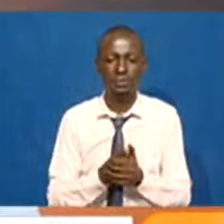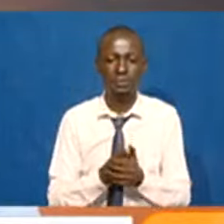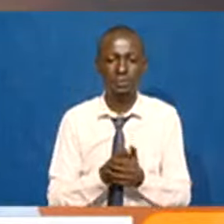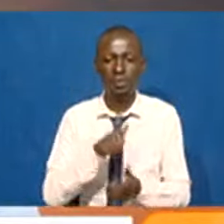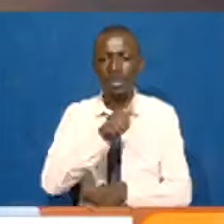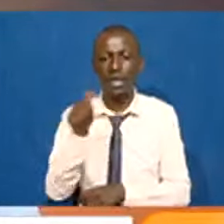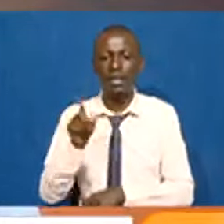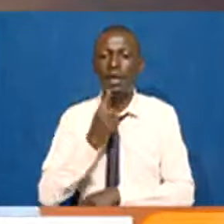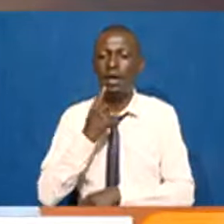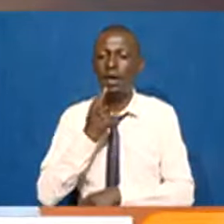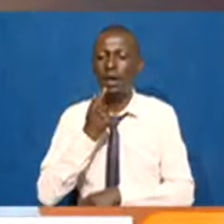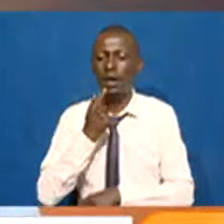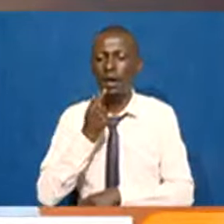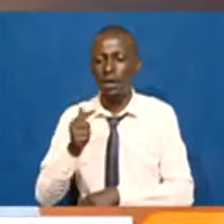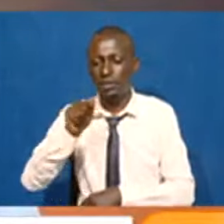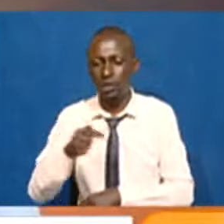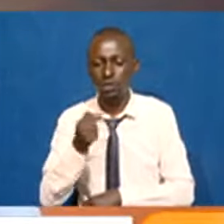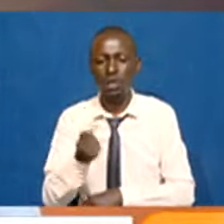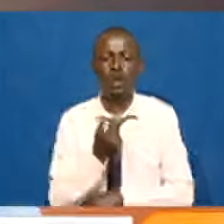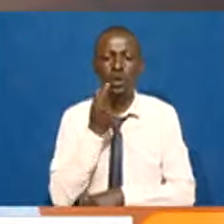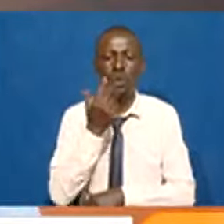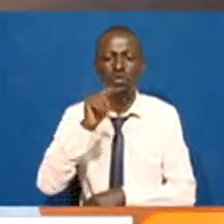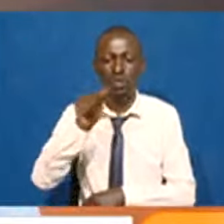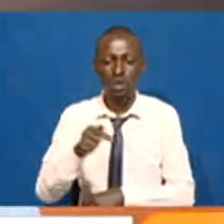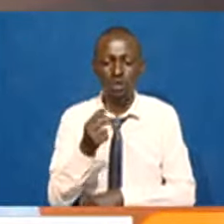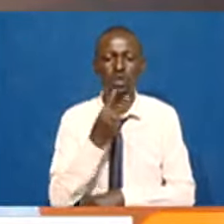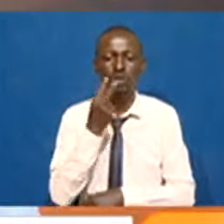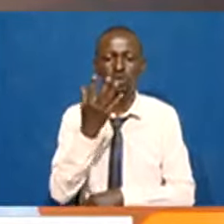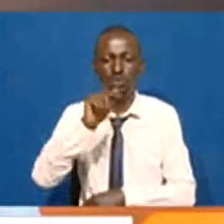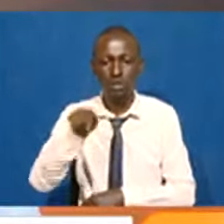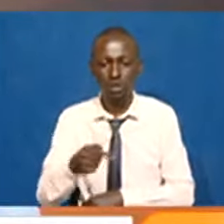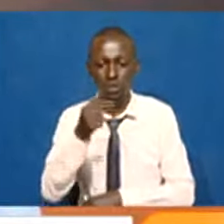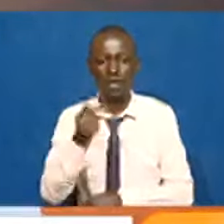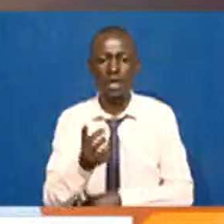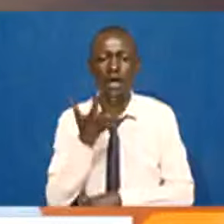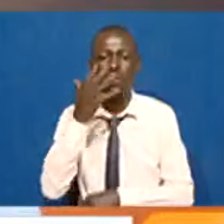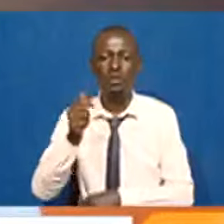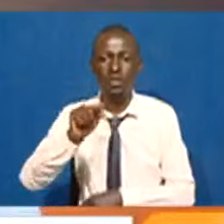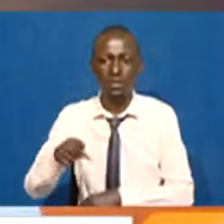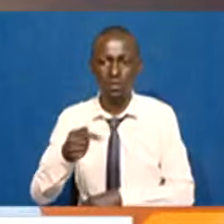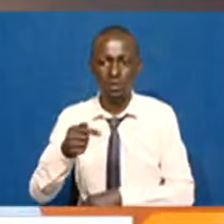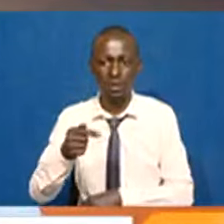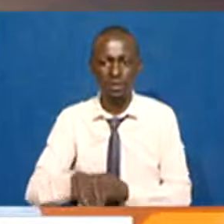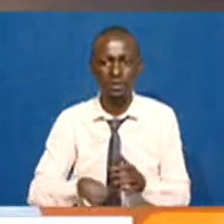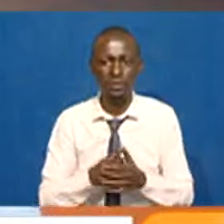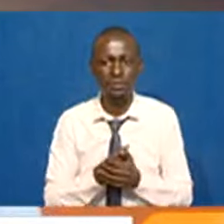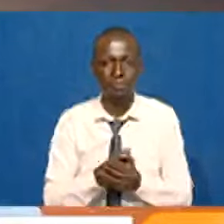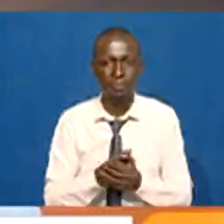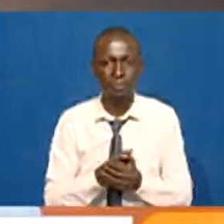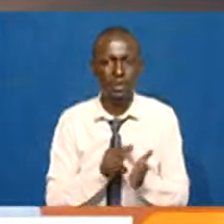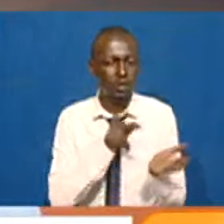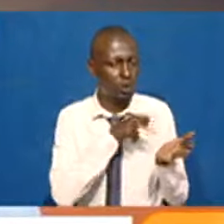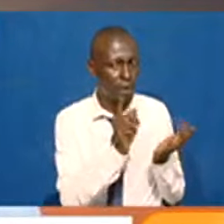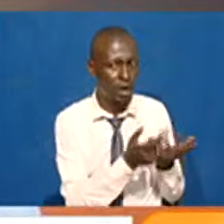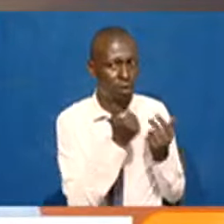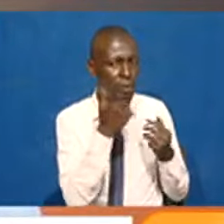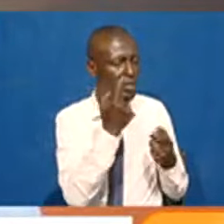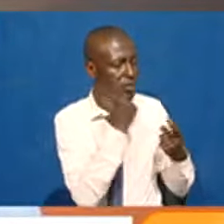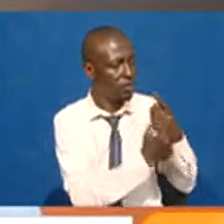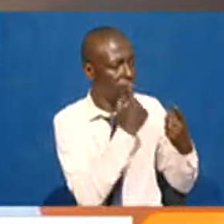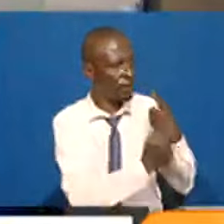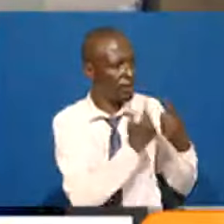100,000, 150,000, 250,000, and 500,000. Okay. Yeah. And how much do you pay annually? But we'll come to that in